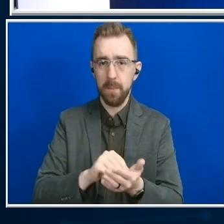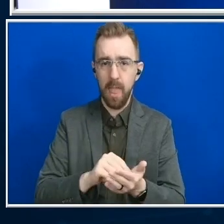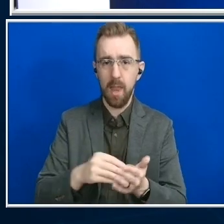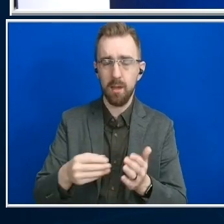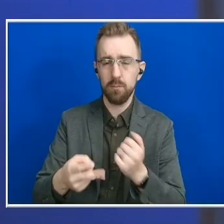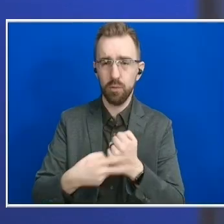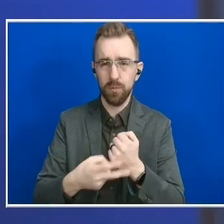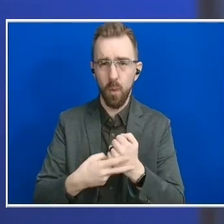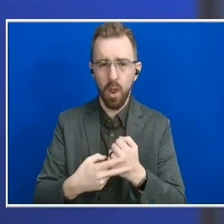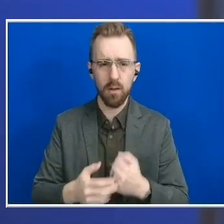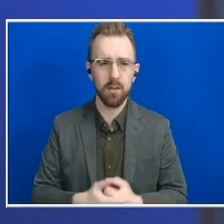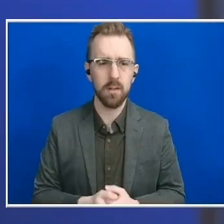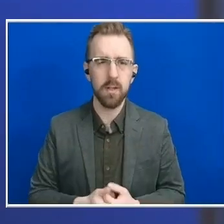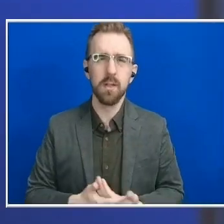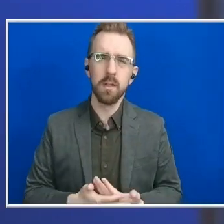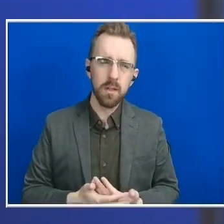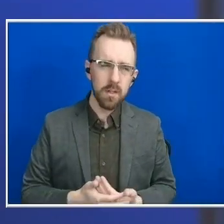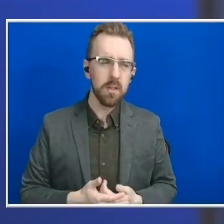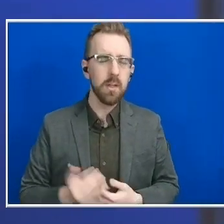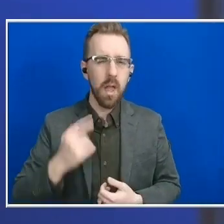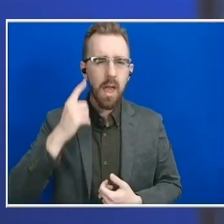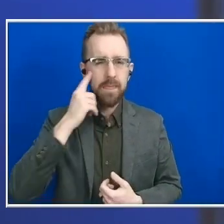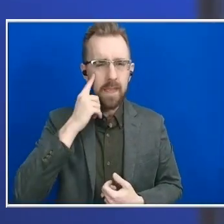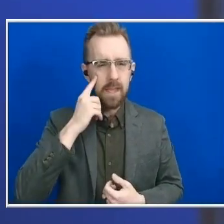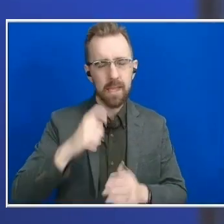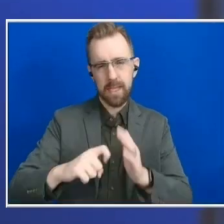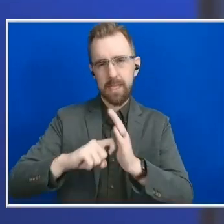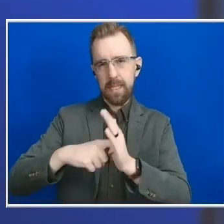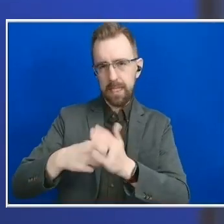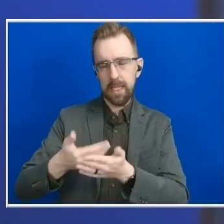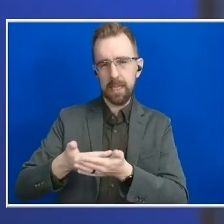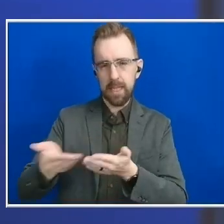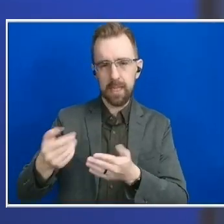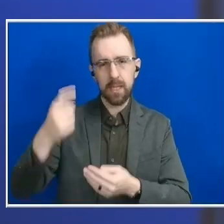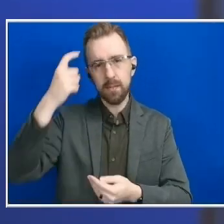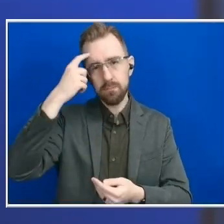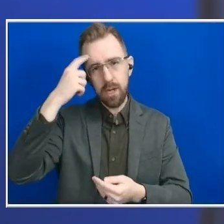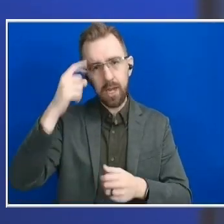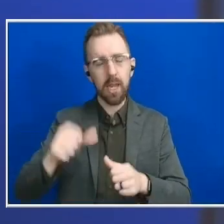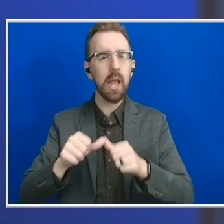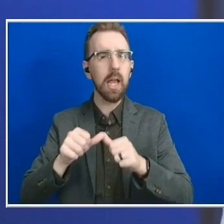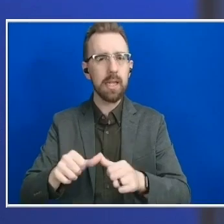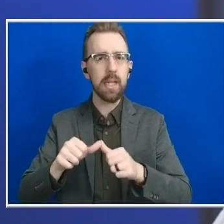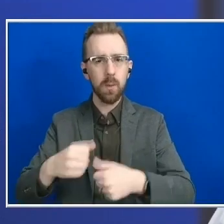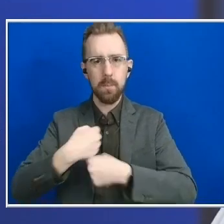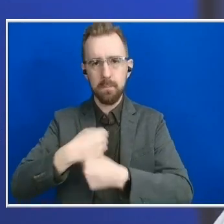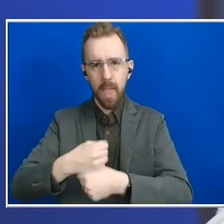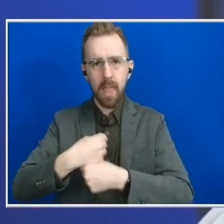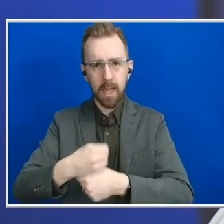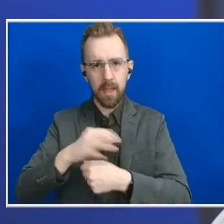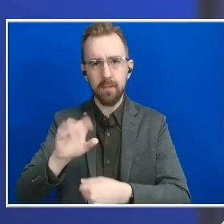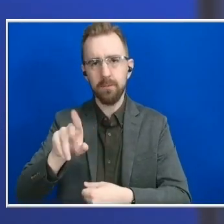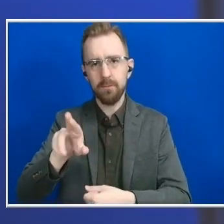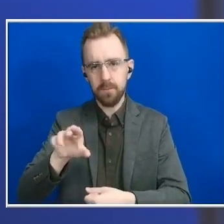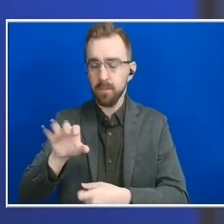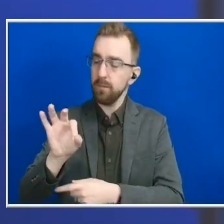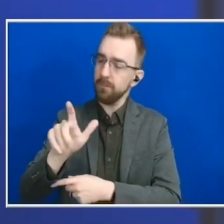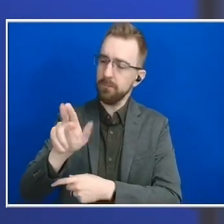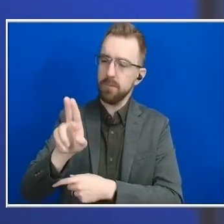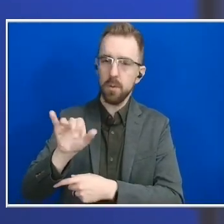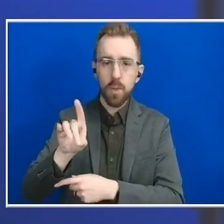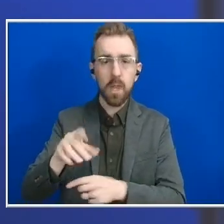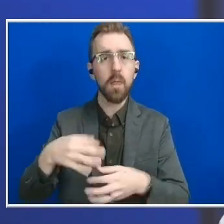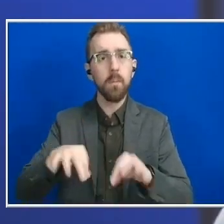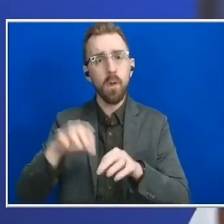I think the key is the brain is continuously making this fluid. As long as the brain is receiving blood supply, meaning